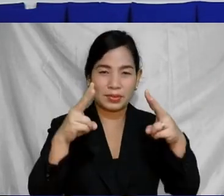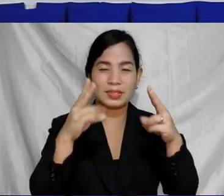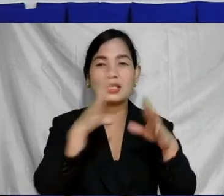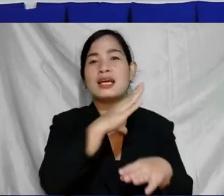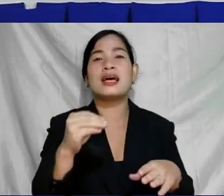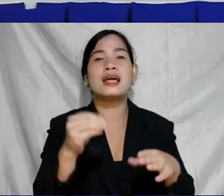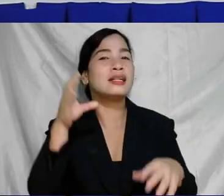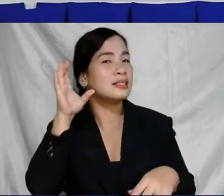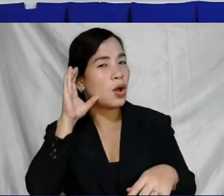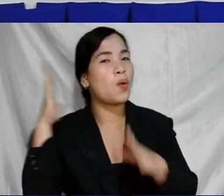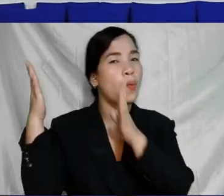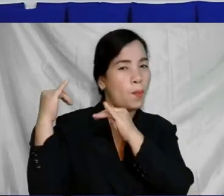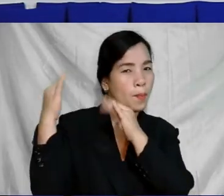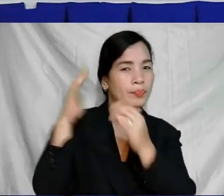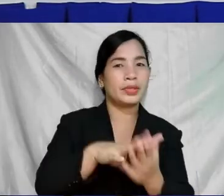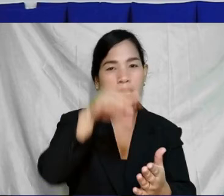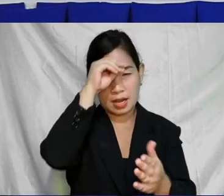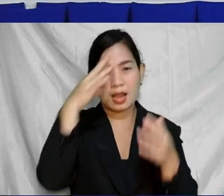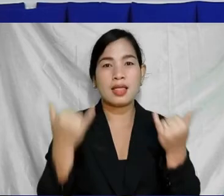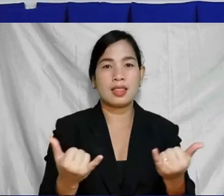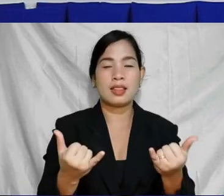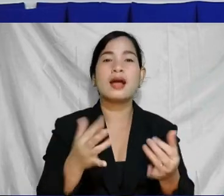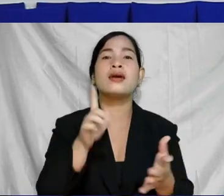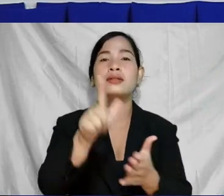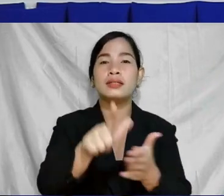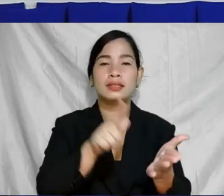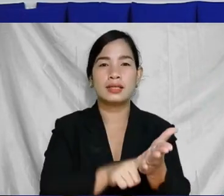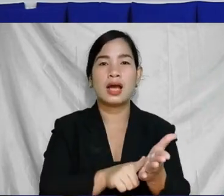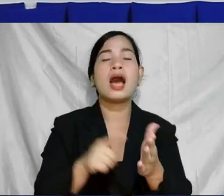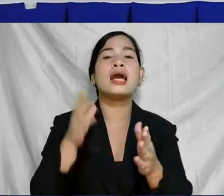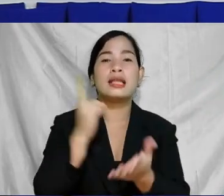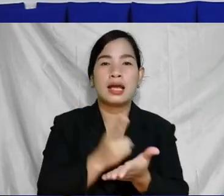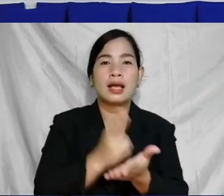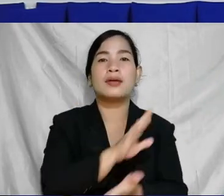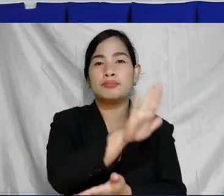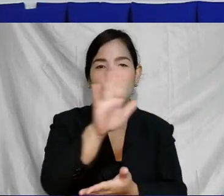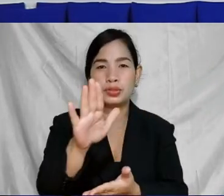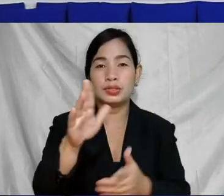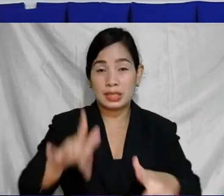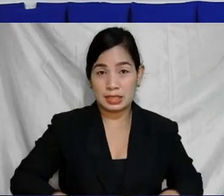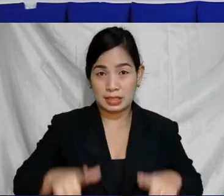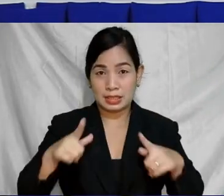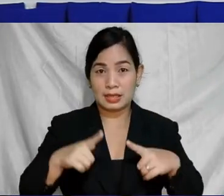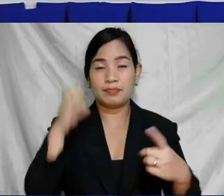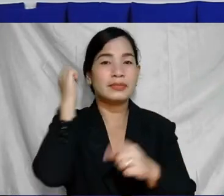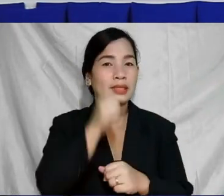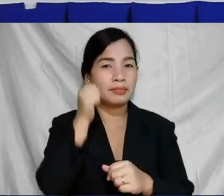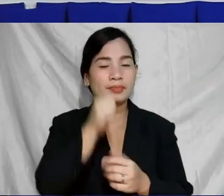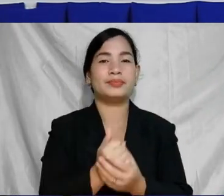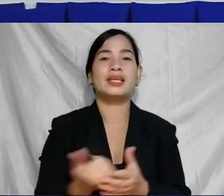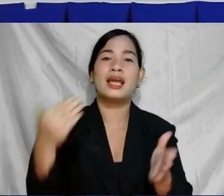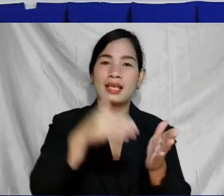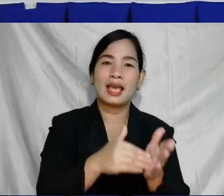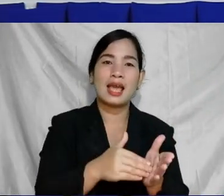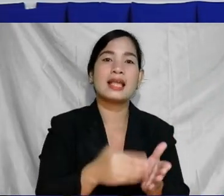our discussion today and it may help you in your everyday living. Again, I am your teacher broadcaster, Ma'am Jubrina